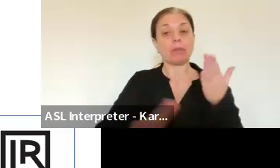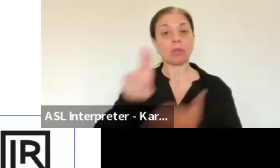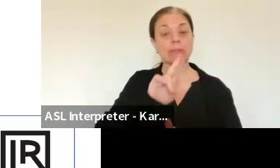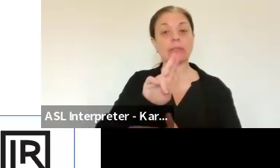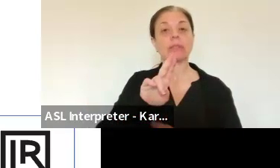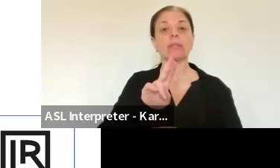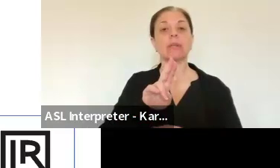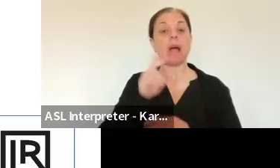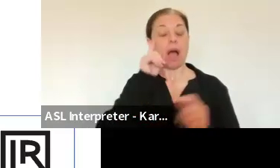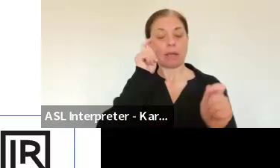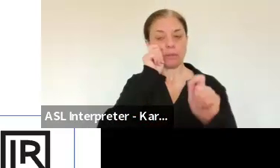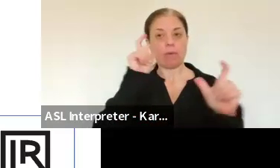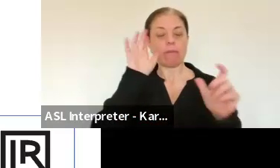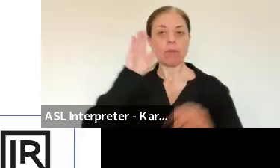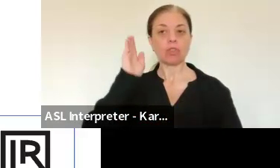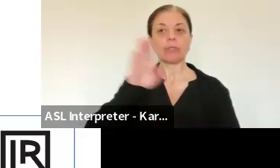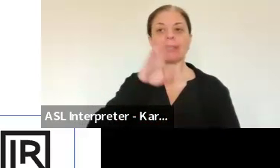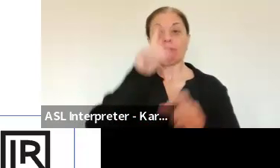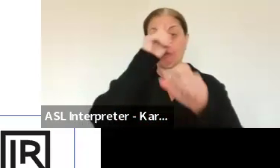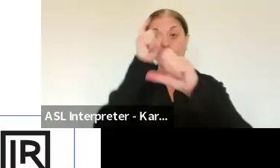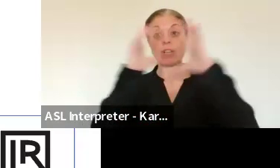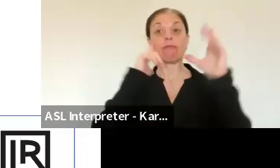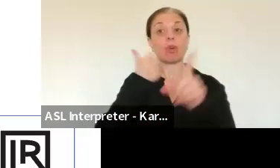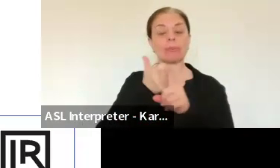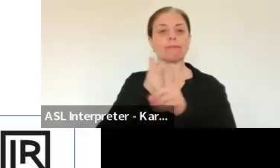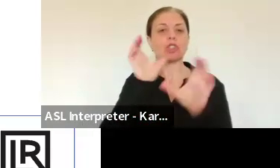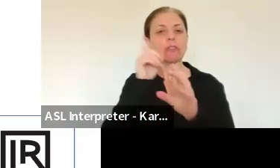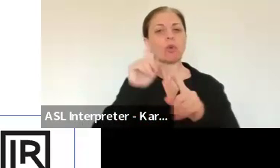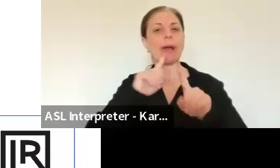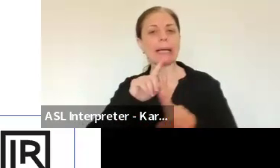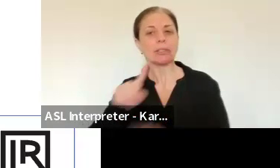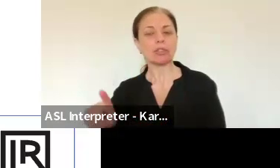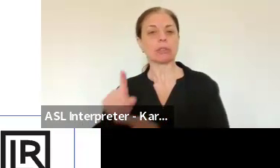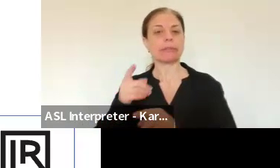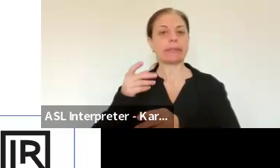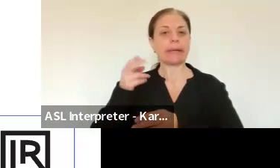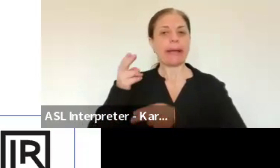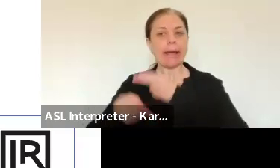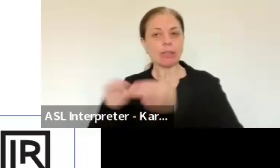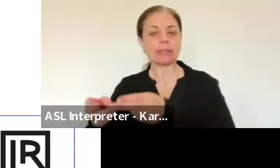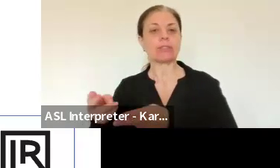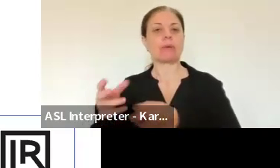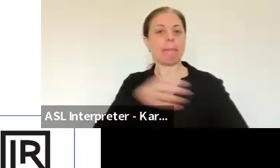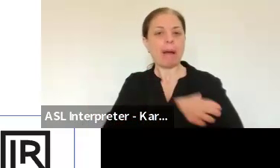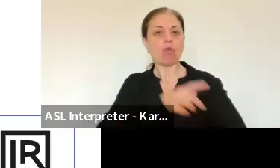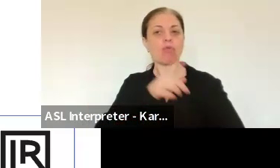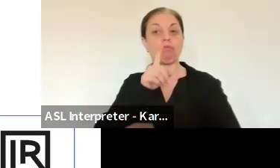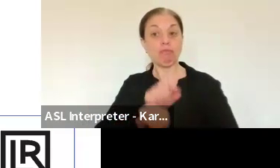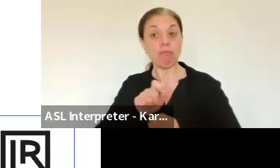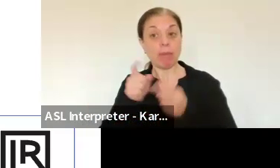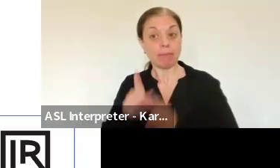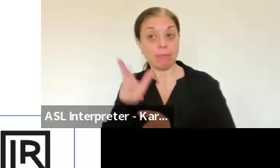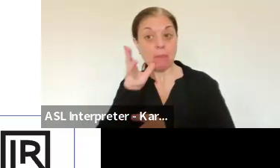a future that he could never have envisioned for himself. In a search for answers about his heritage, his power, and what really happened to his mother,